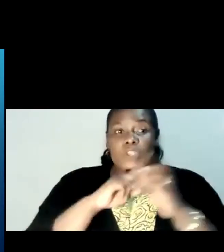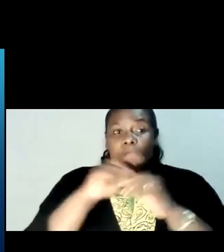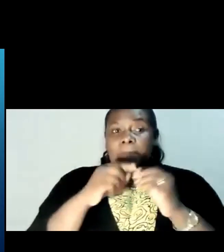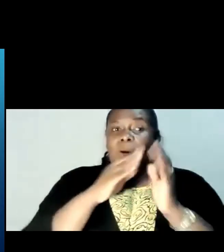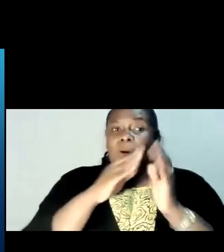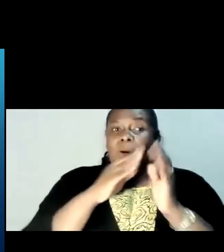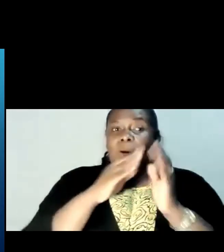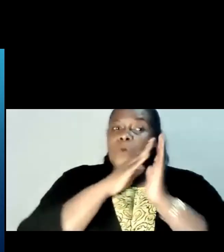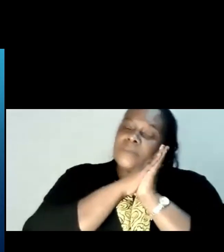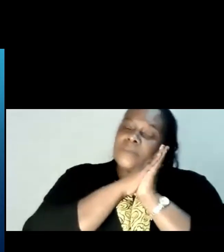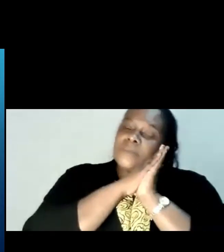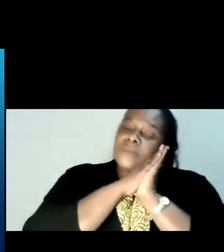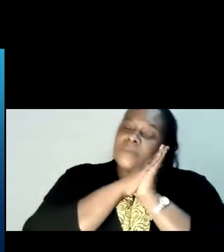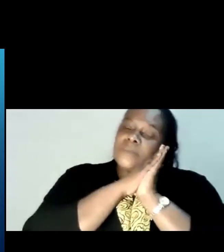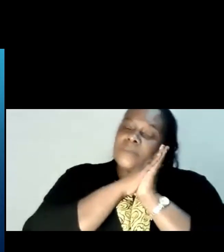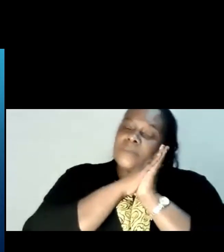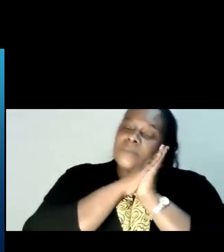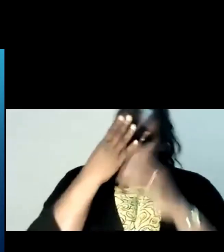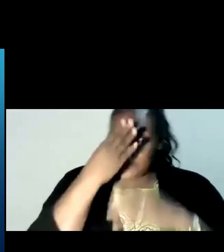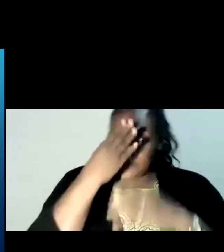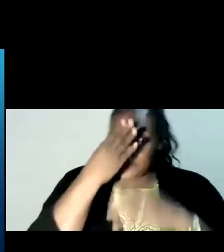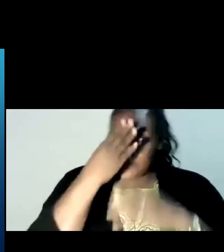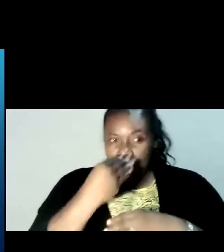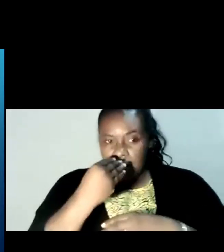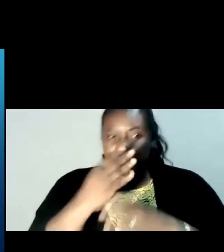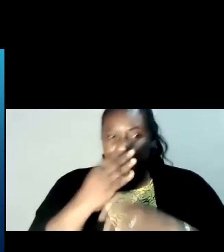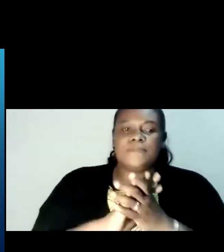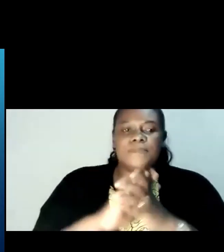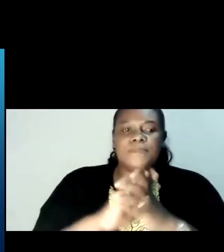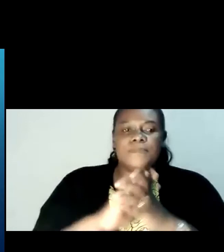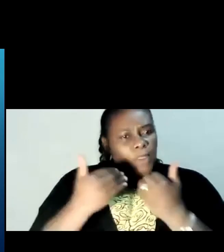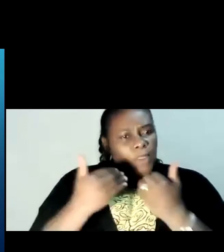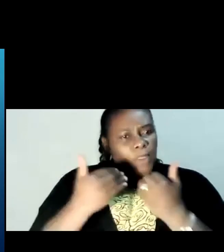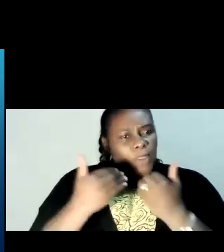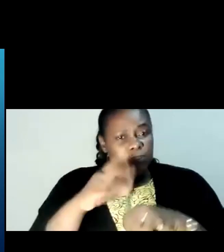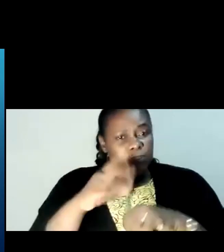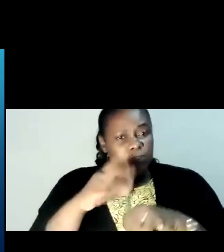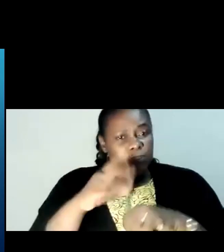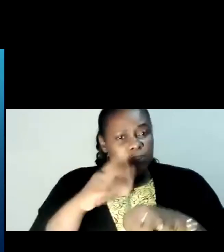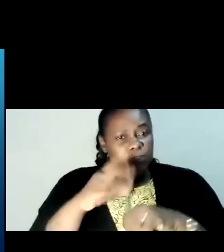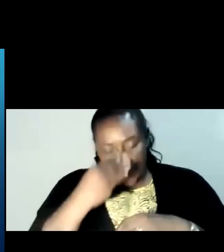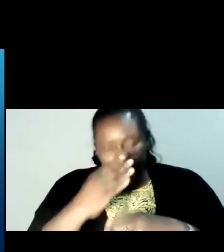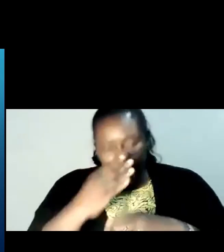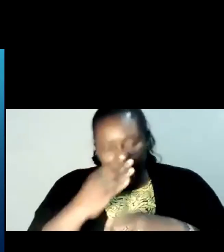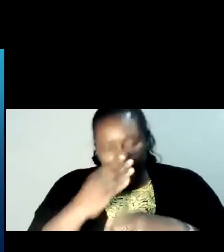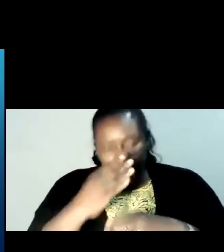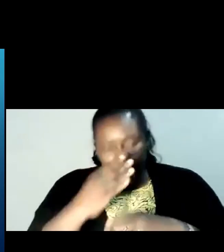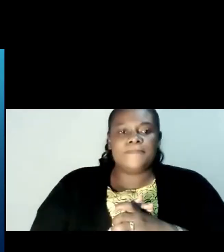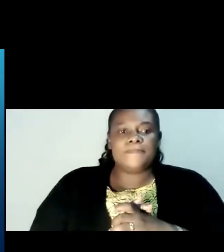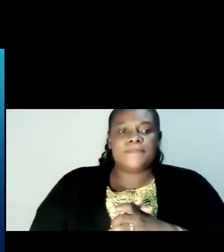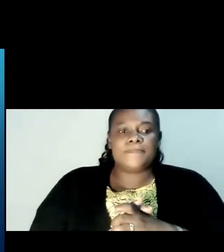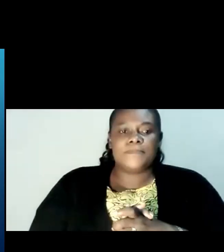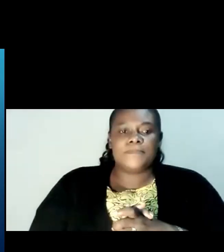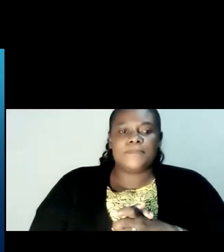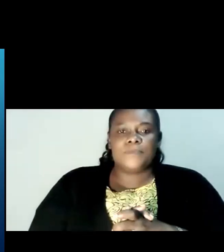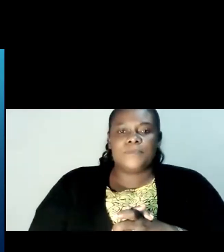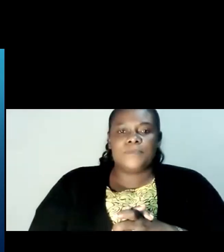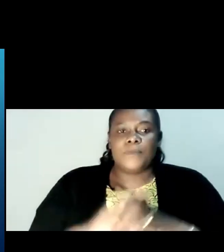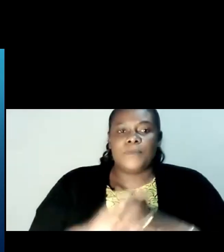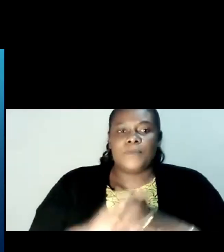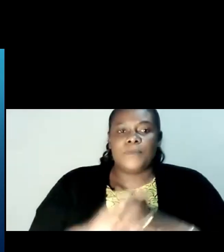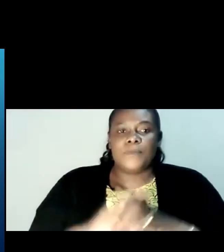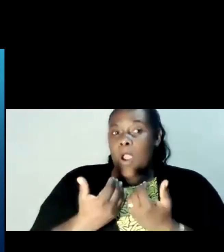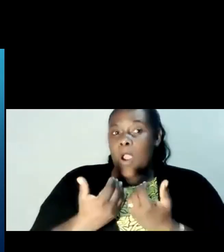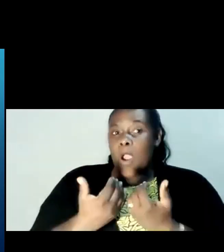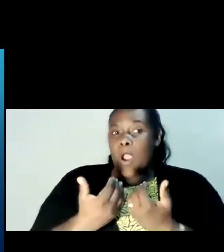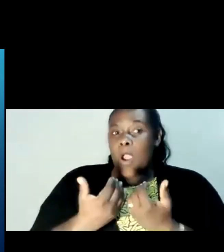do you think we should get at night? I'm going to put that question out there to the audience. Or how many